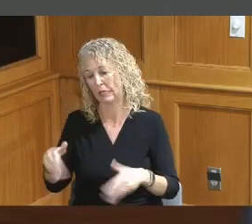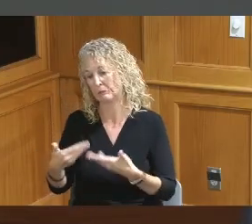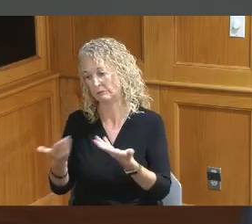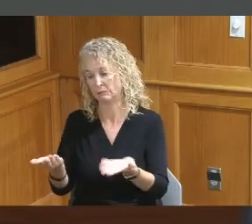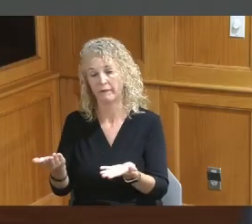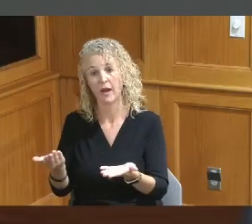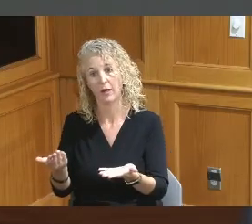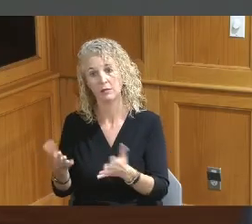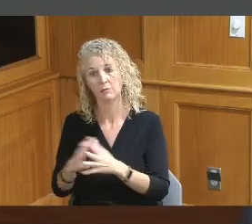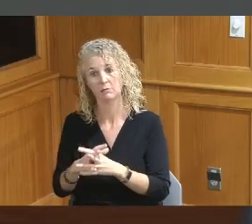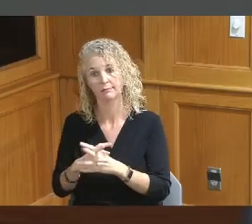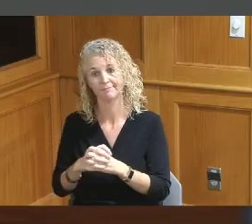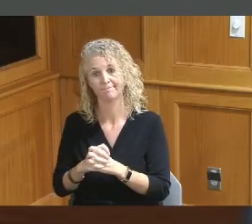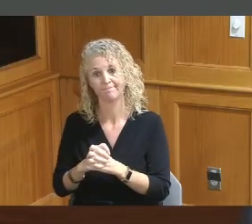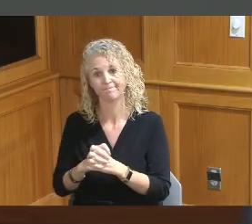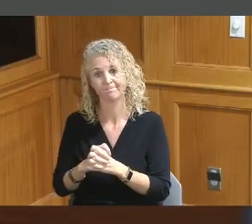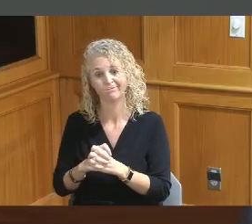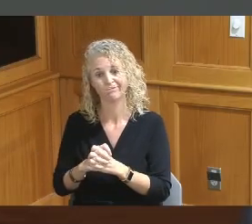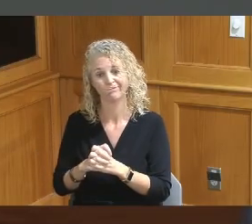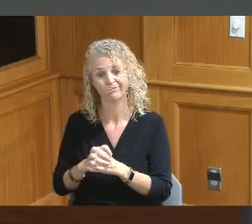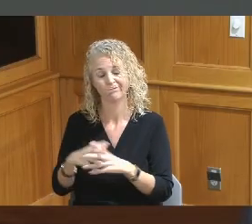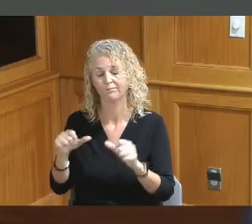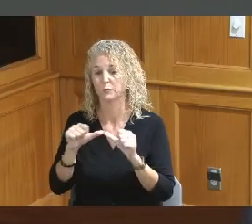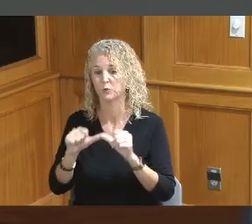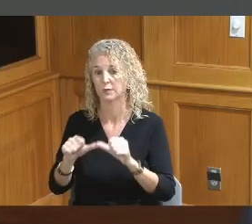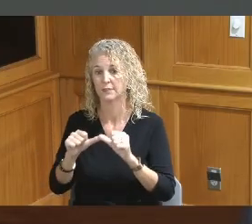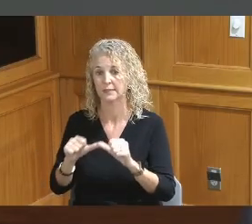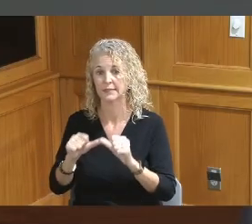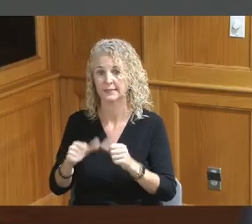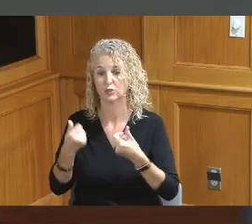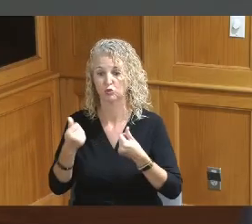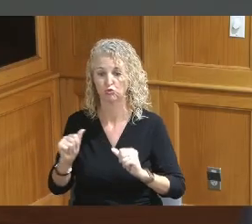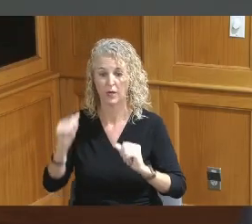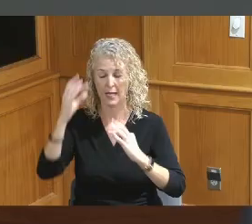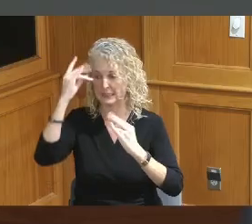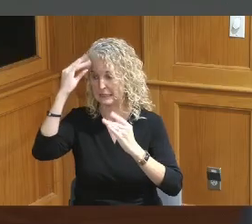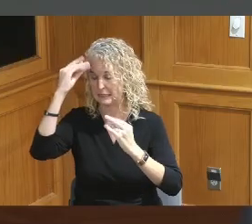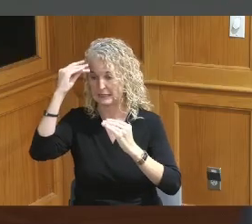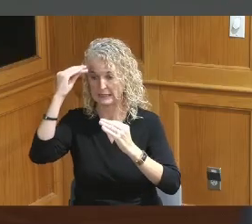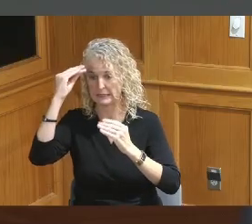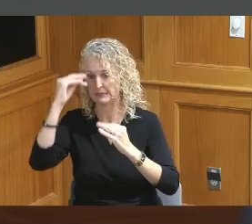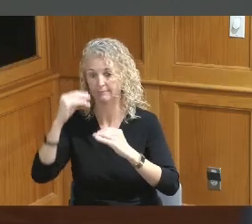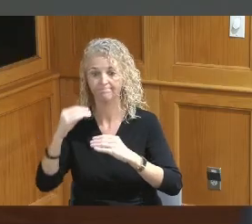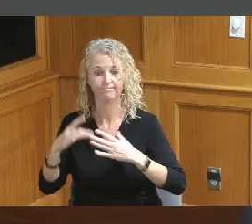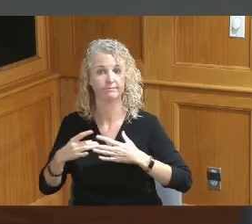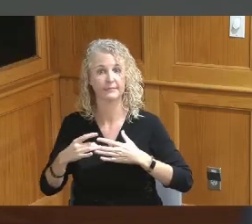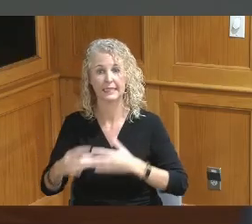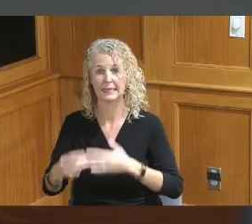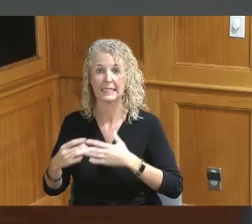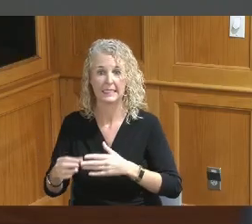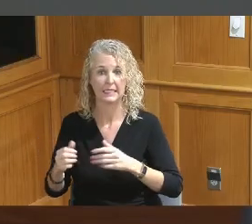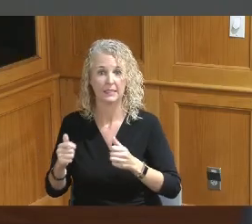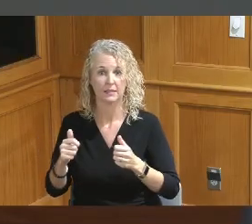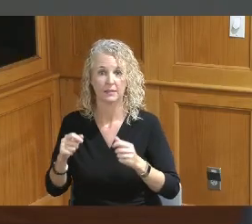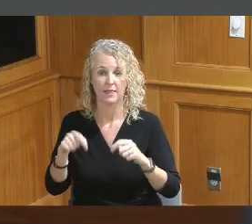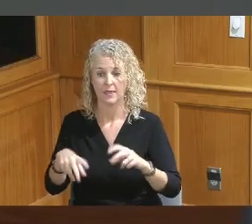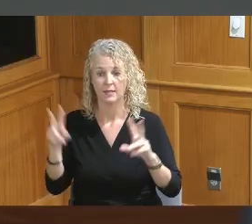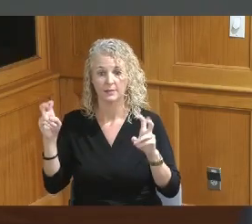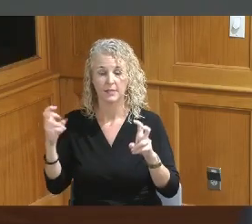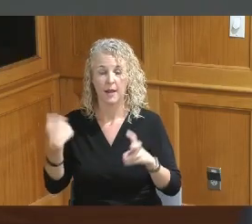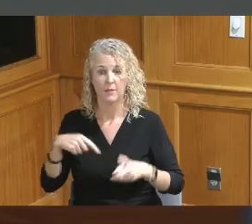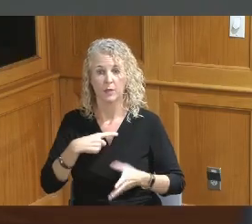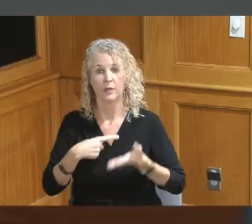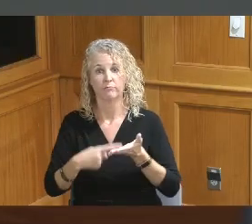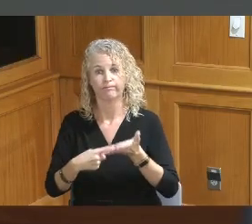owned land that we can bring to bear here. And we will continue to insert this and weave this into conversations that we